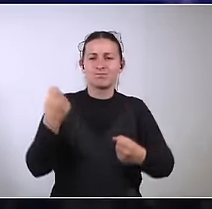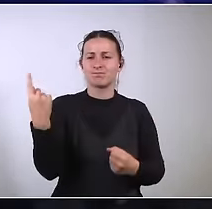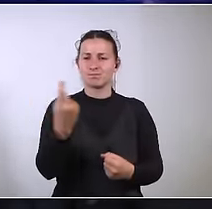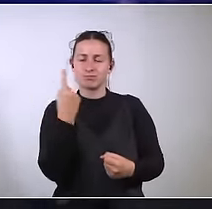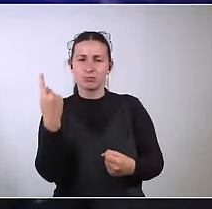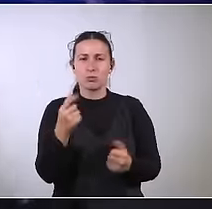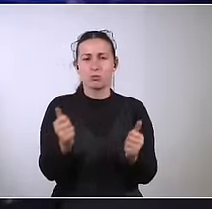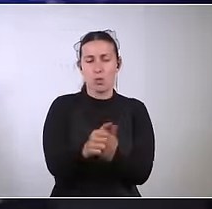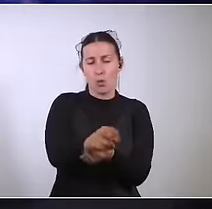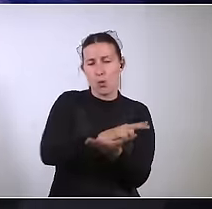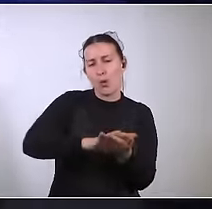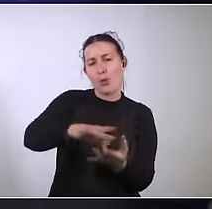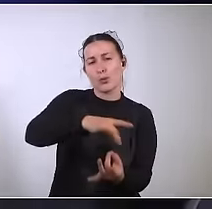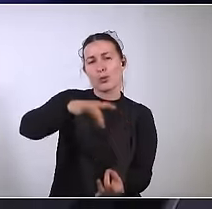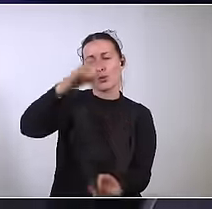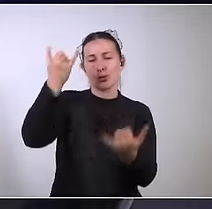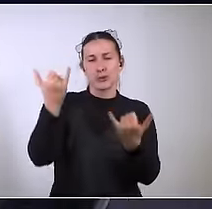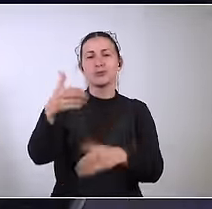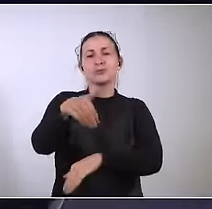tonight.